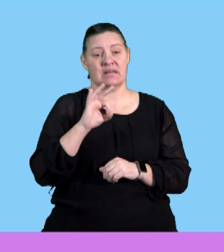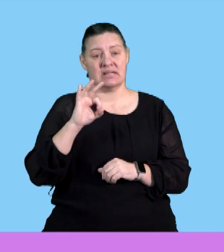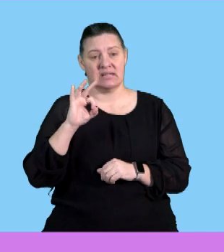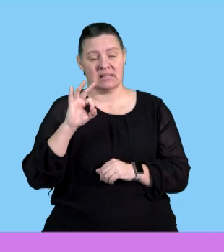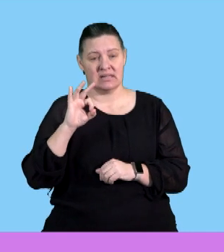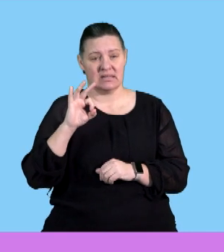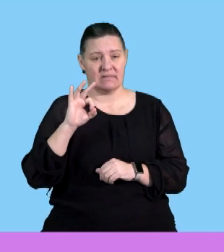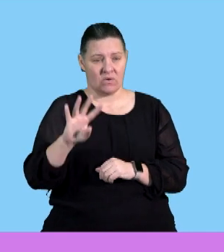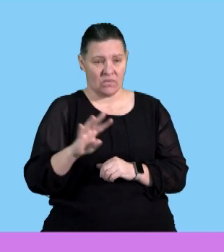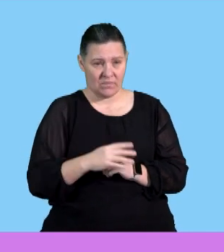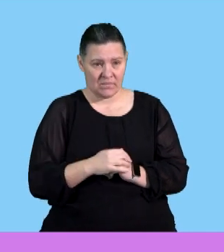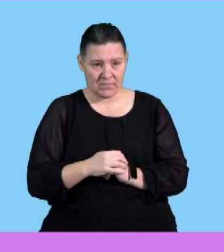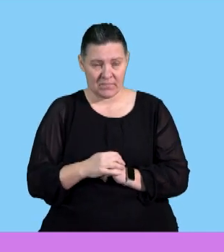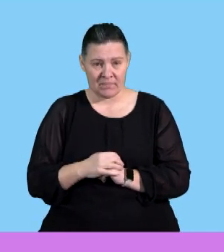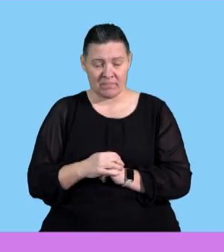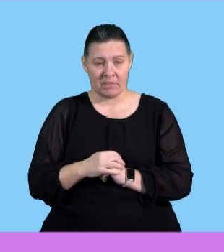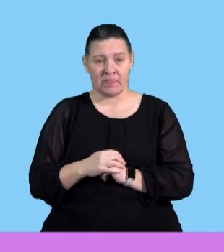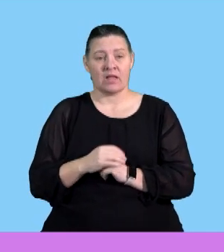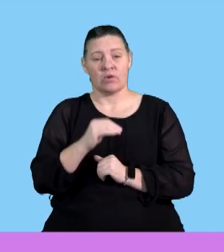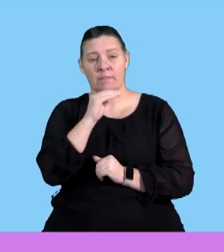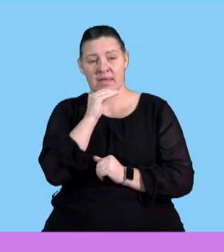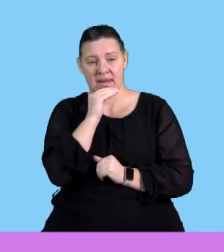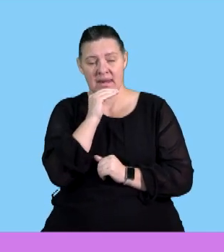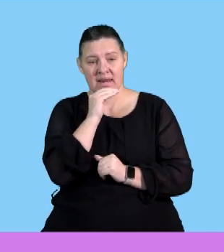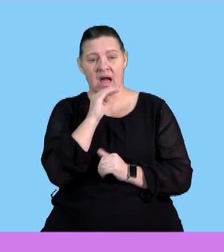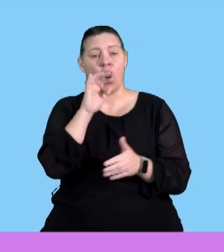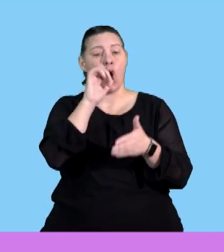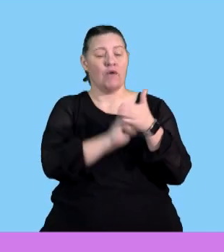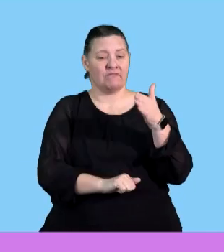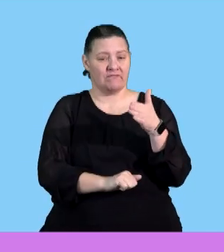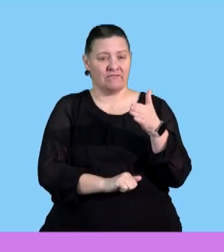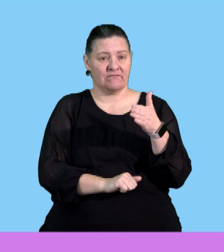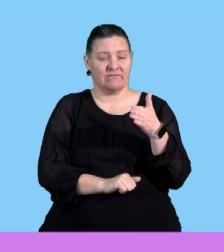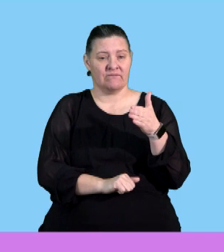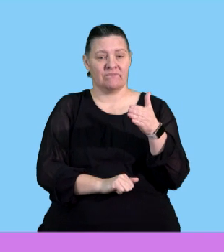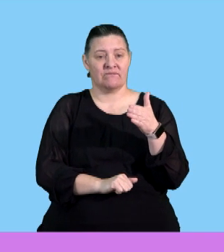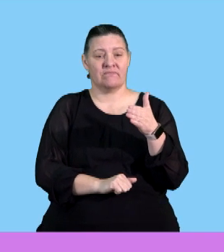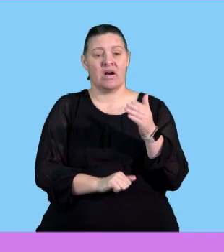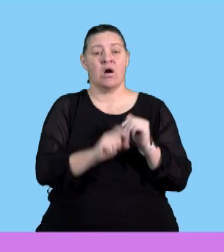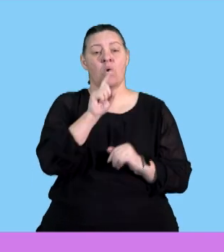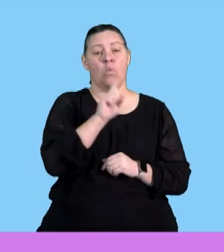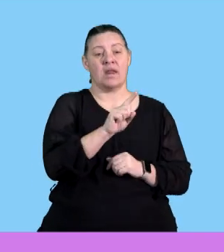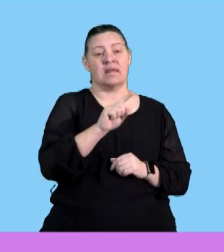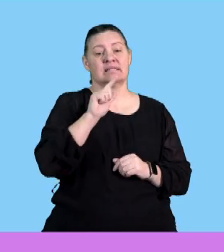177.37. Sorry, 34. So it simply means that they have subtracted from the